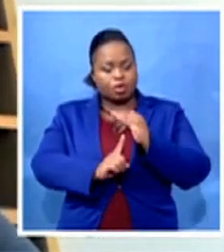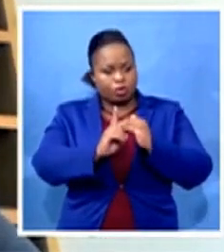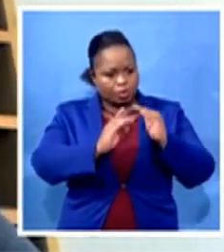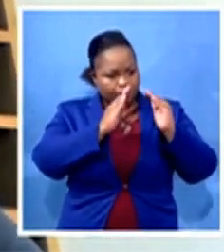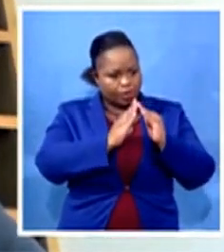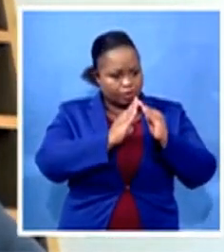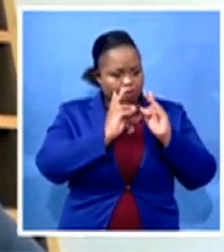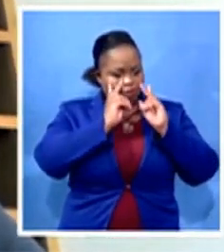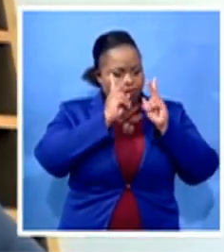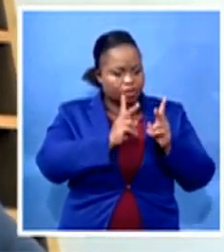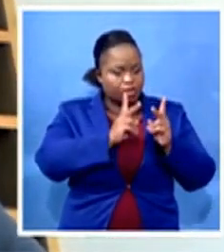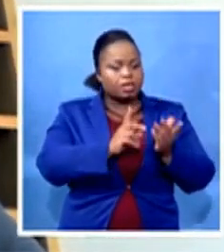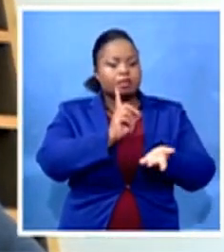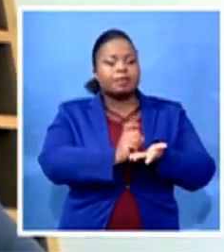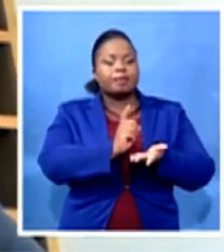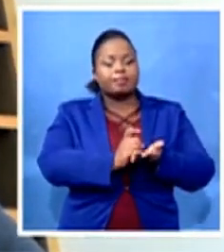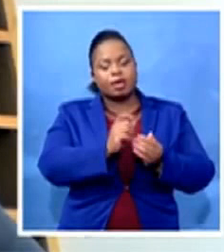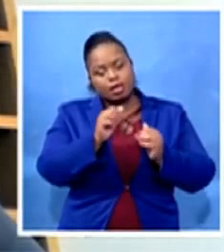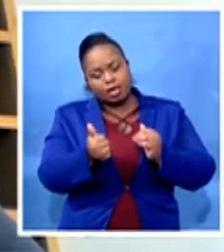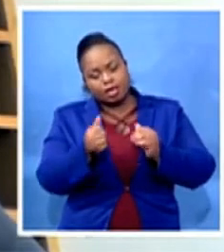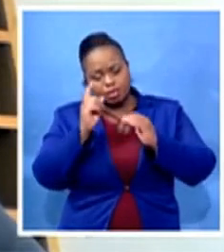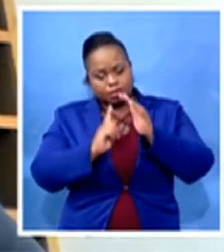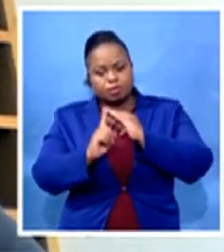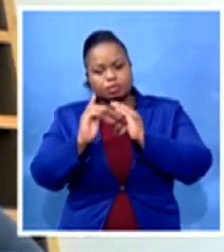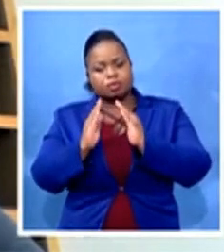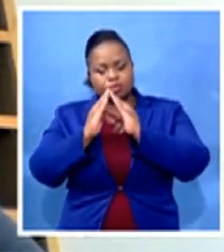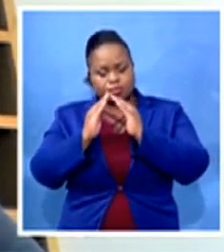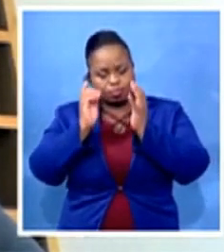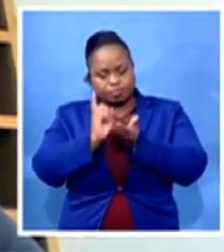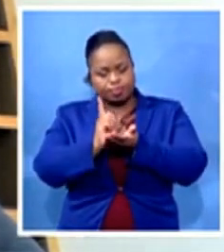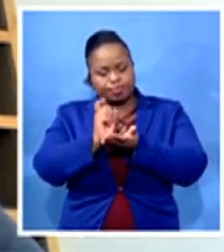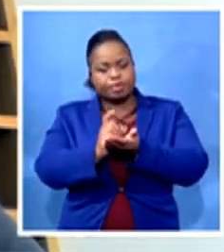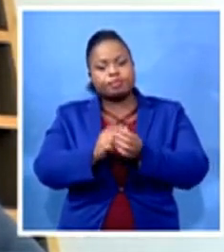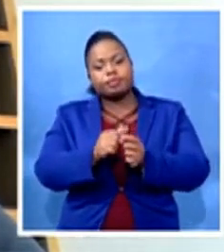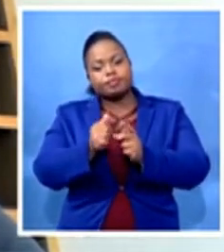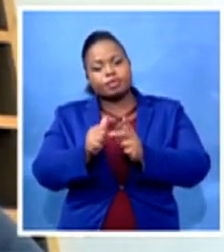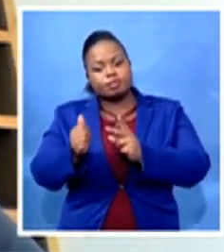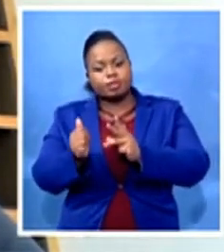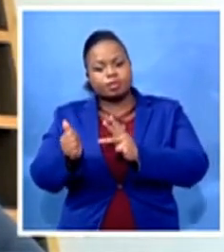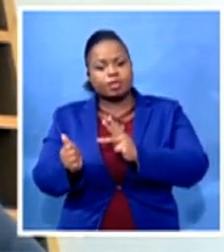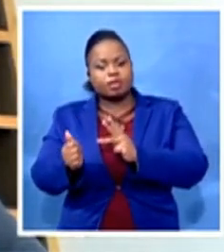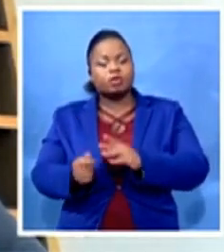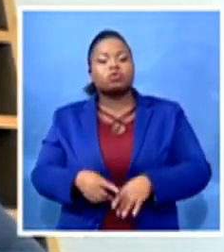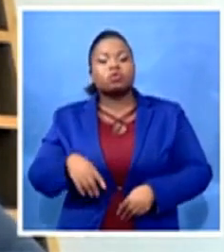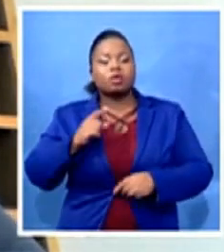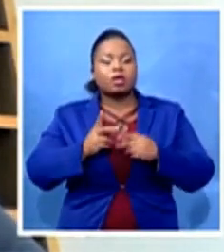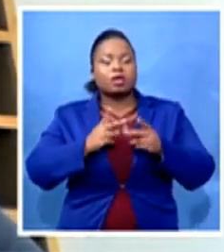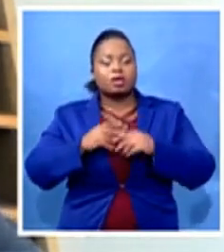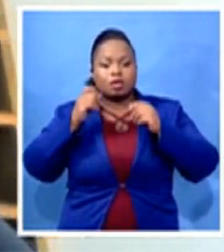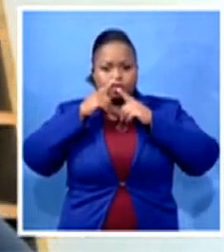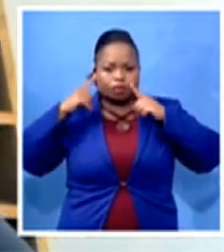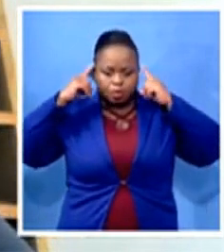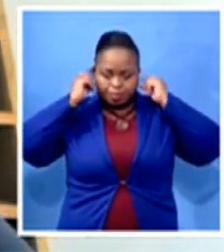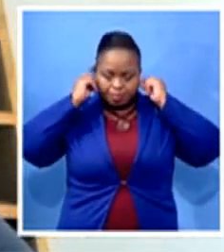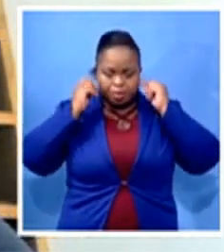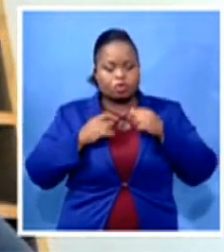that we protect both meter readers and our residents. We will ensure